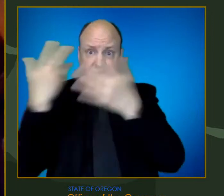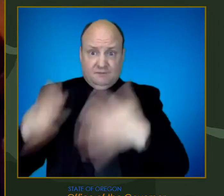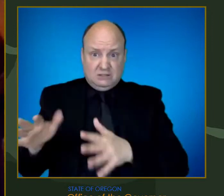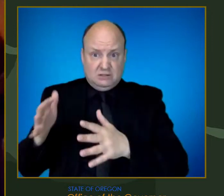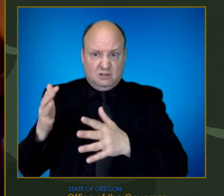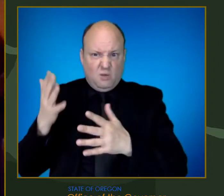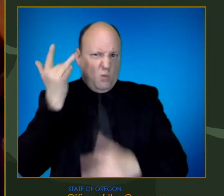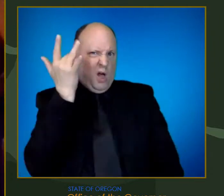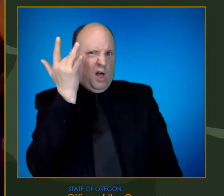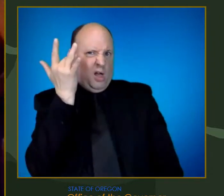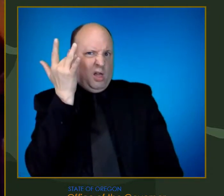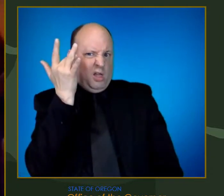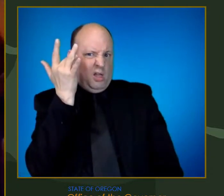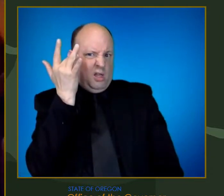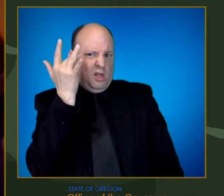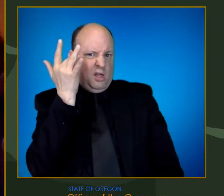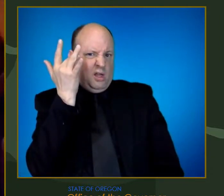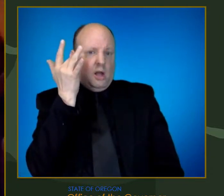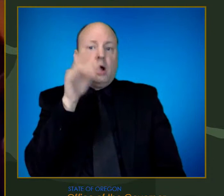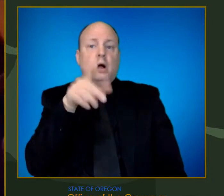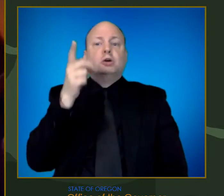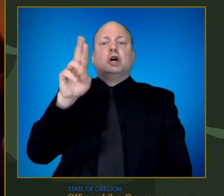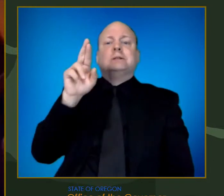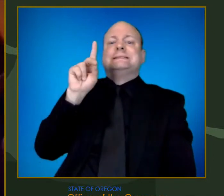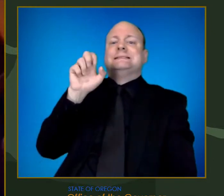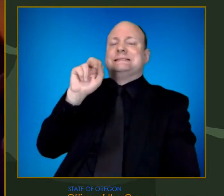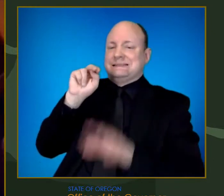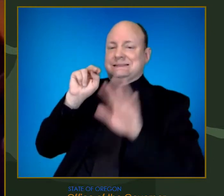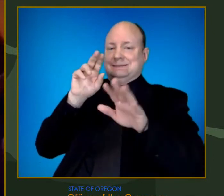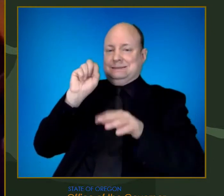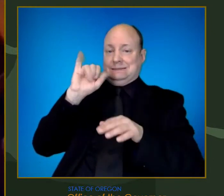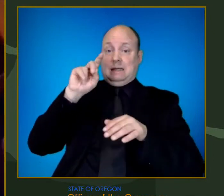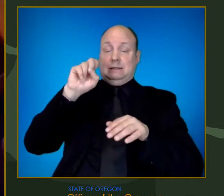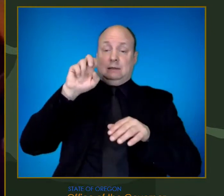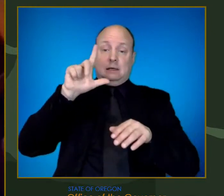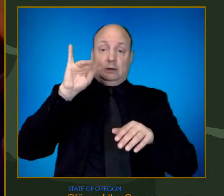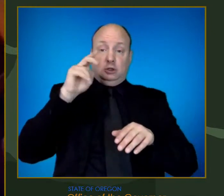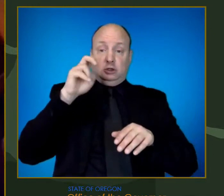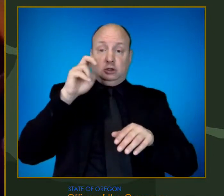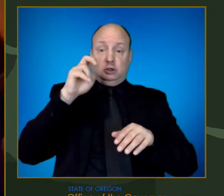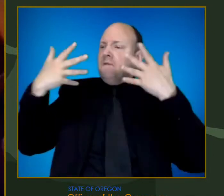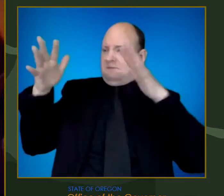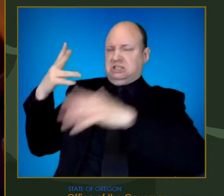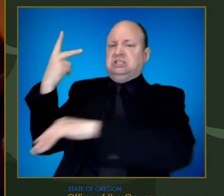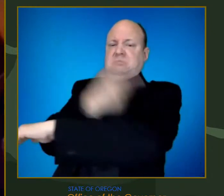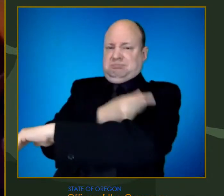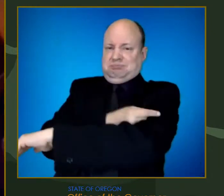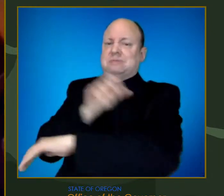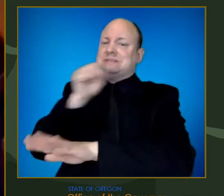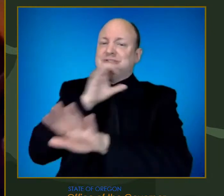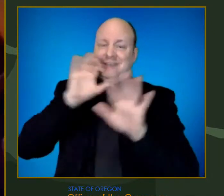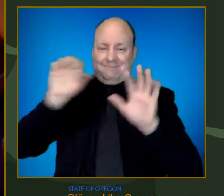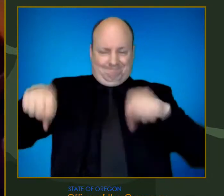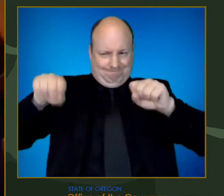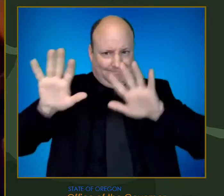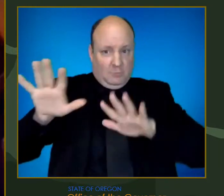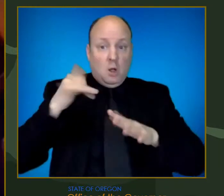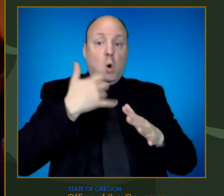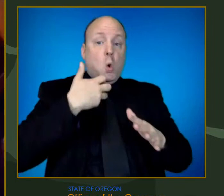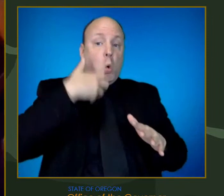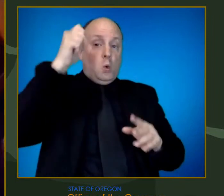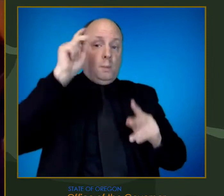I think what we're seeing is that, yes, our seniors are vaccinated, and particularly the older seniors are less represented in cases